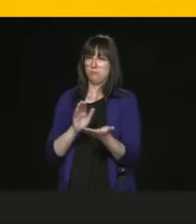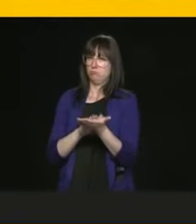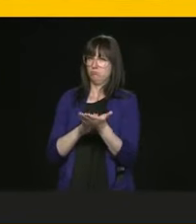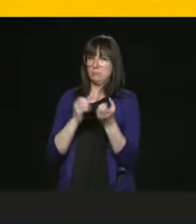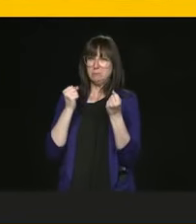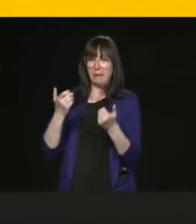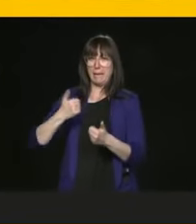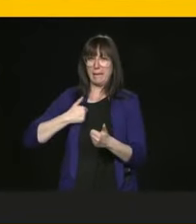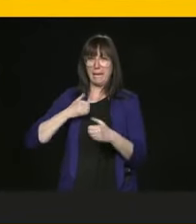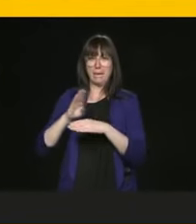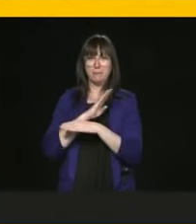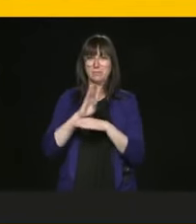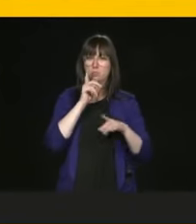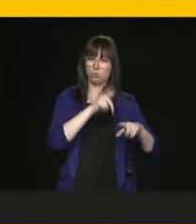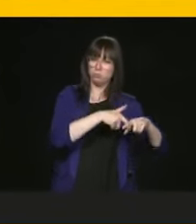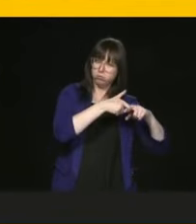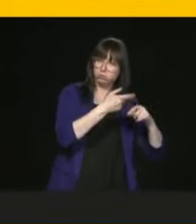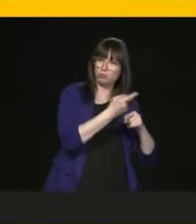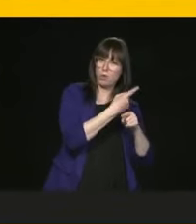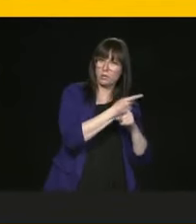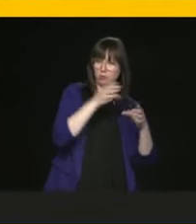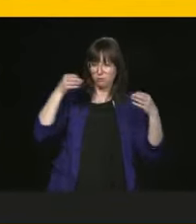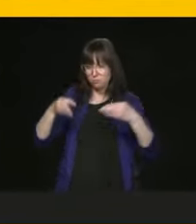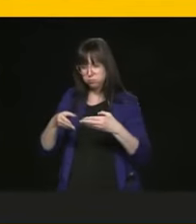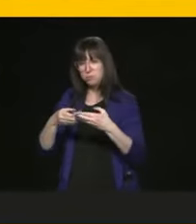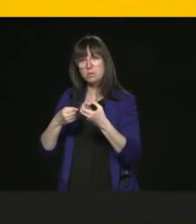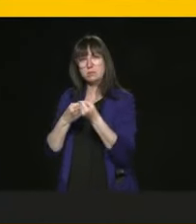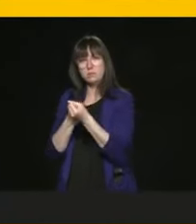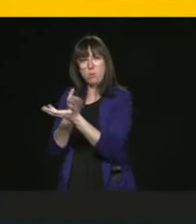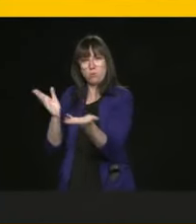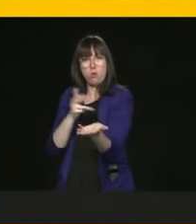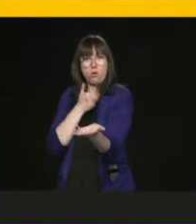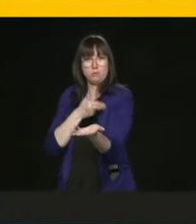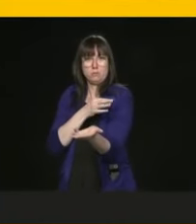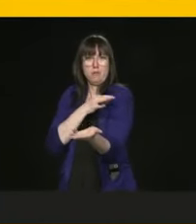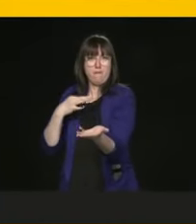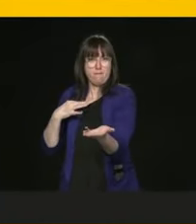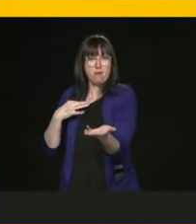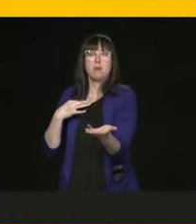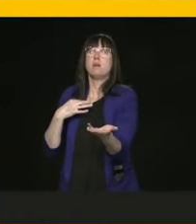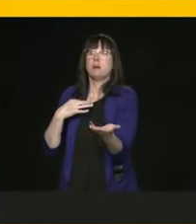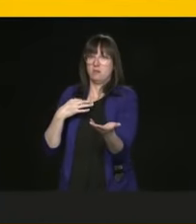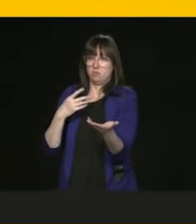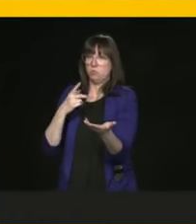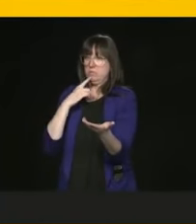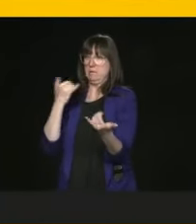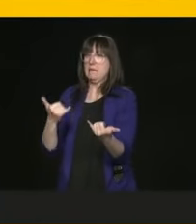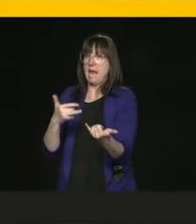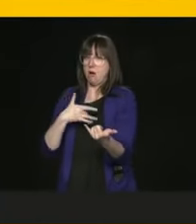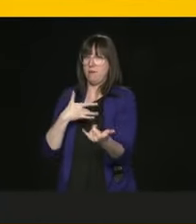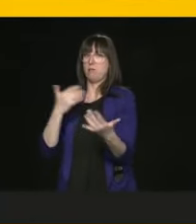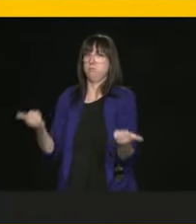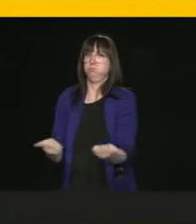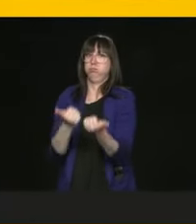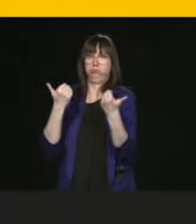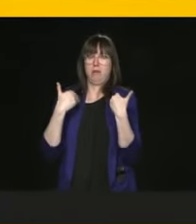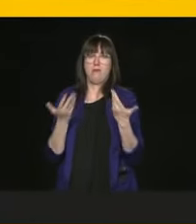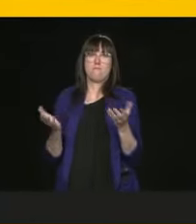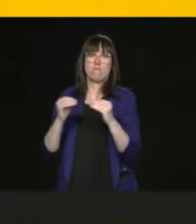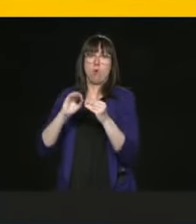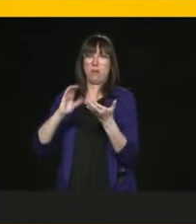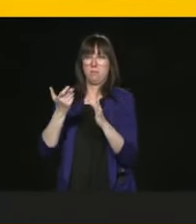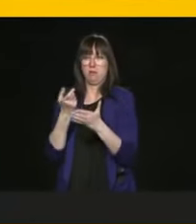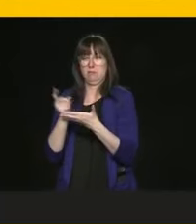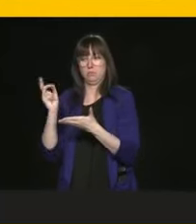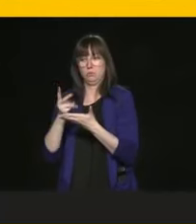involved, and we are in a much better place than we were a number of weeks ago. Of course, there is a